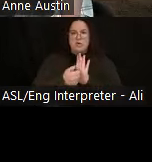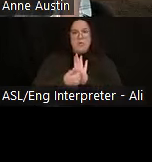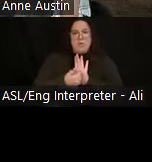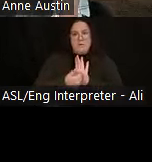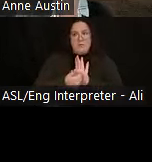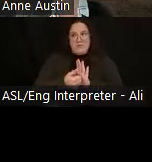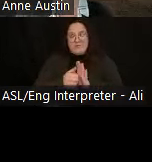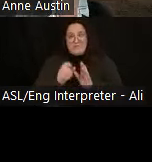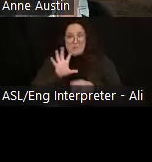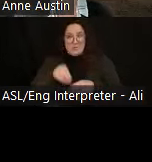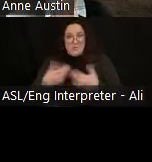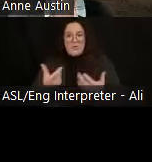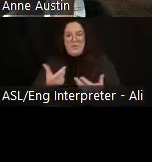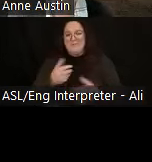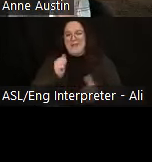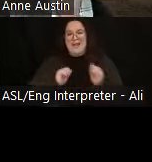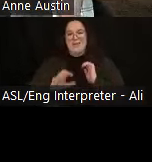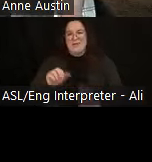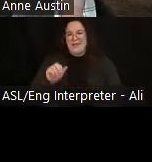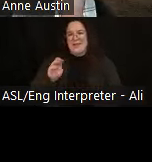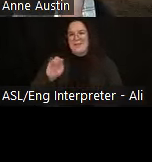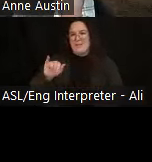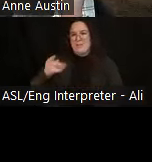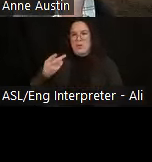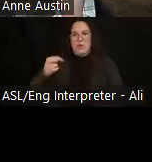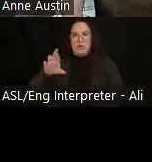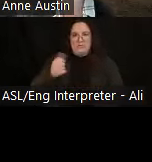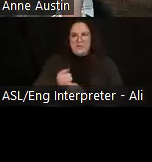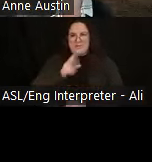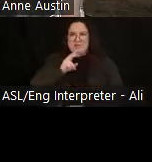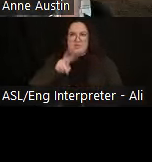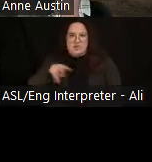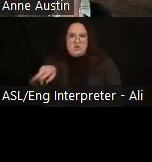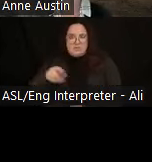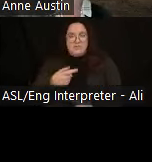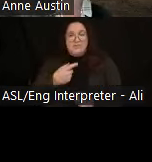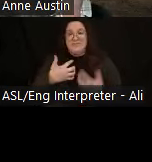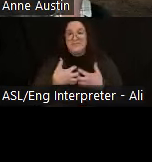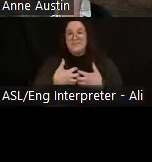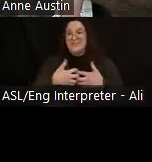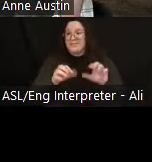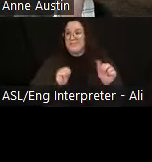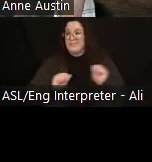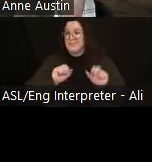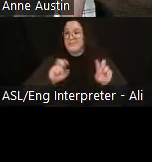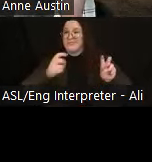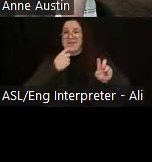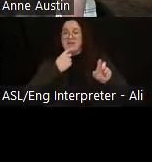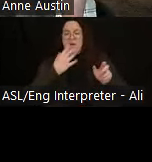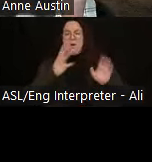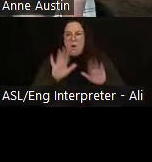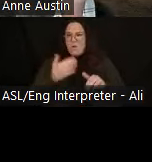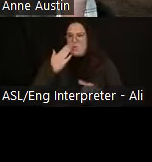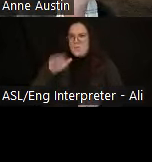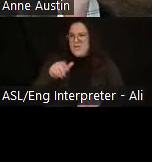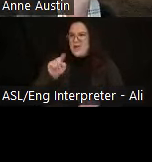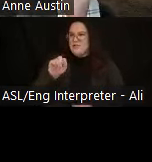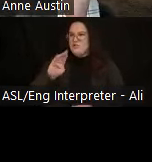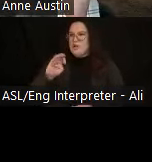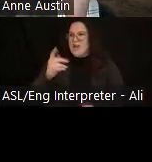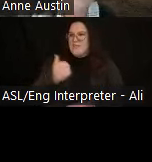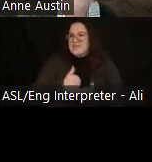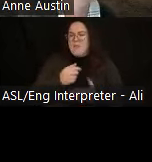Poehler. It says in the skit that, quote, "These tattoos are one of the best things a young woman could do to be cool. And you ladies